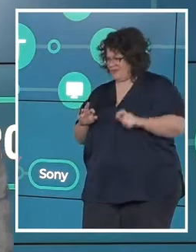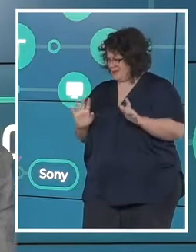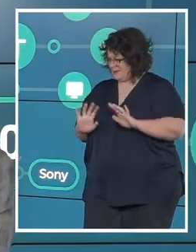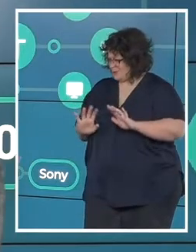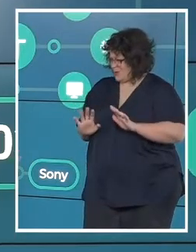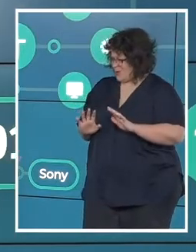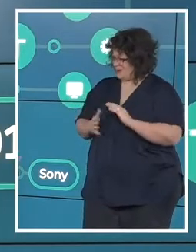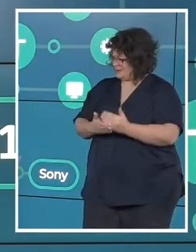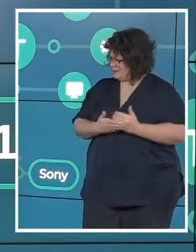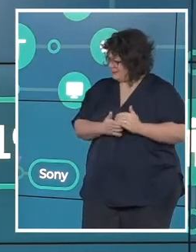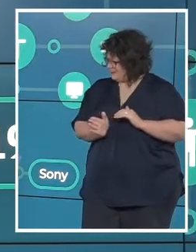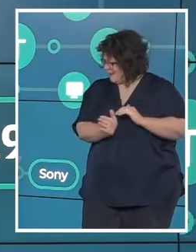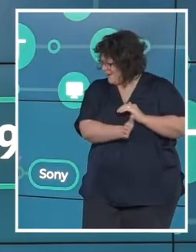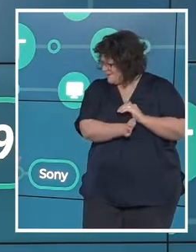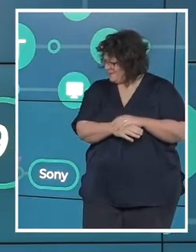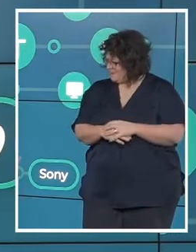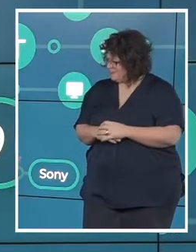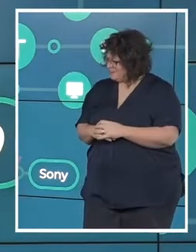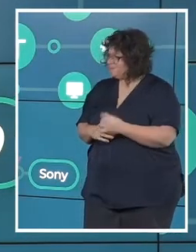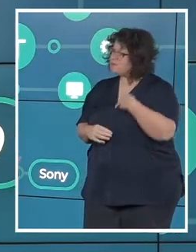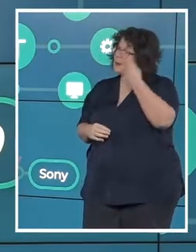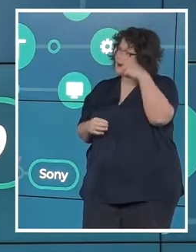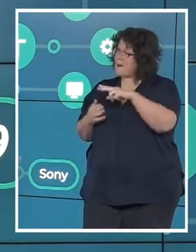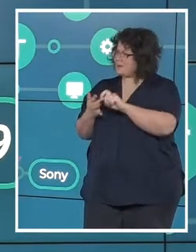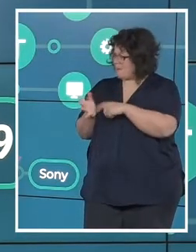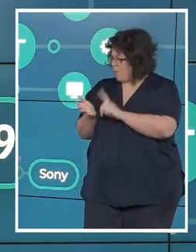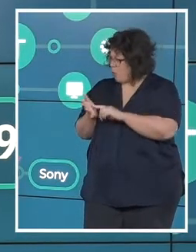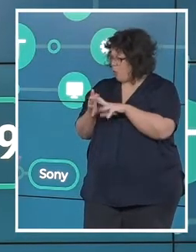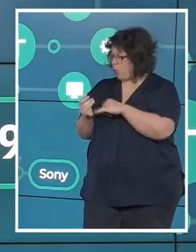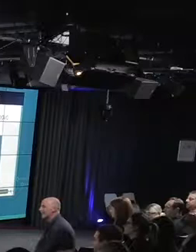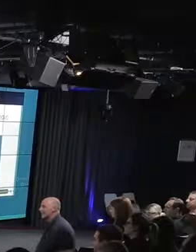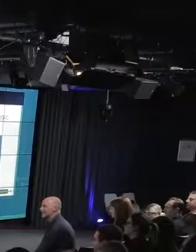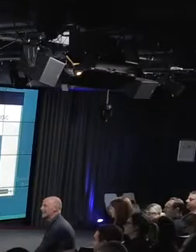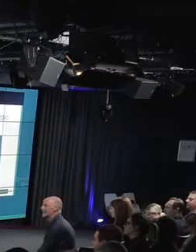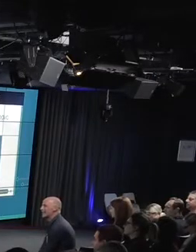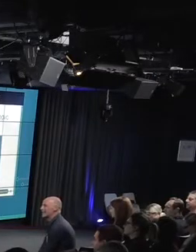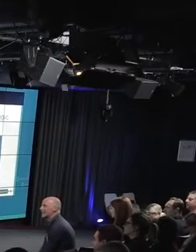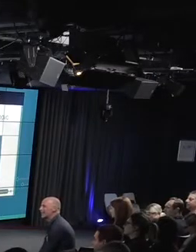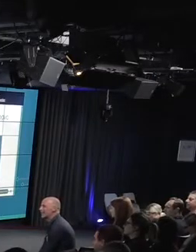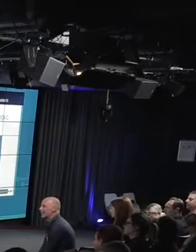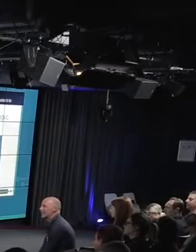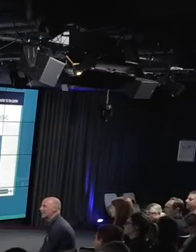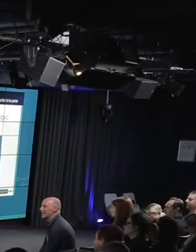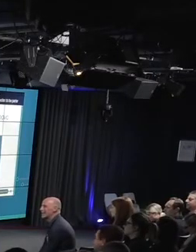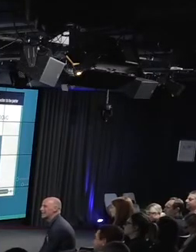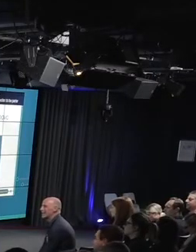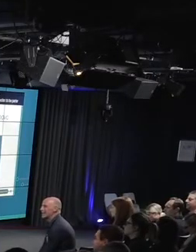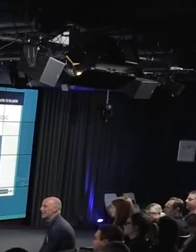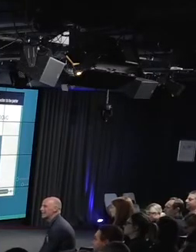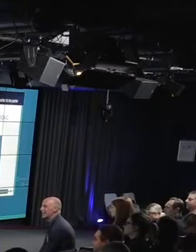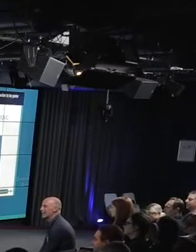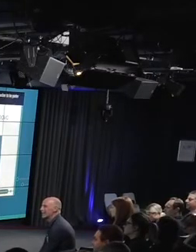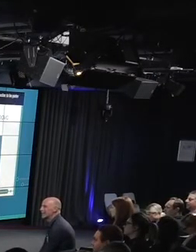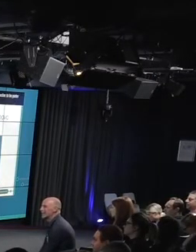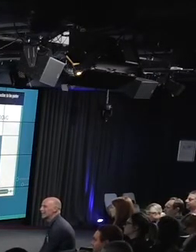Digital Officer at Lenovo, and we're really excited to be partnering with AbilityNet. I'm trying to